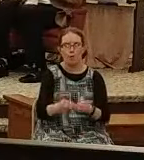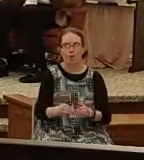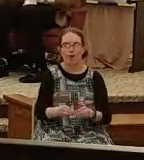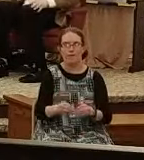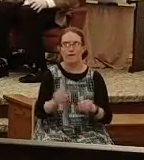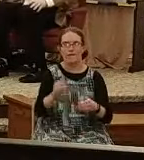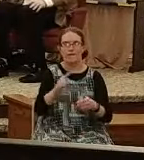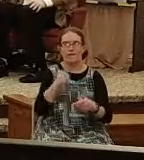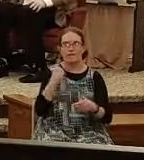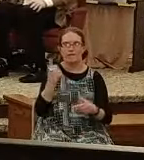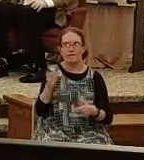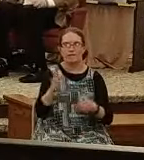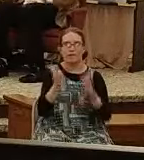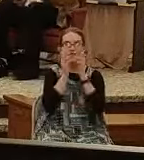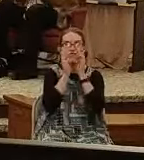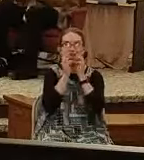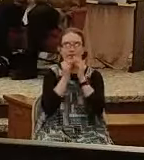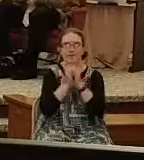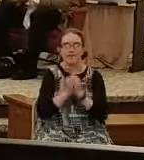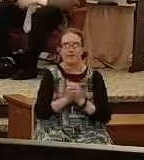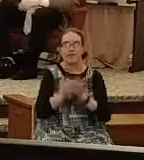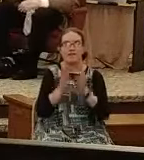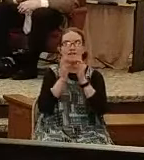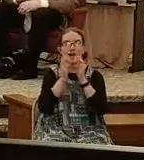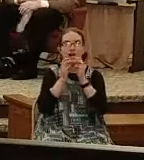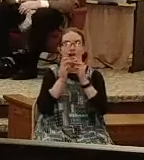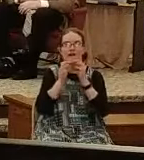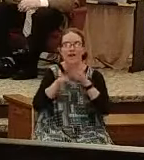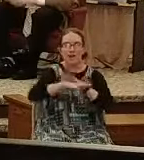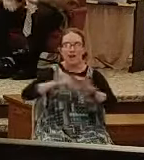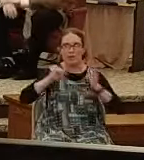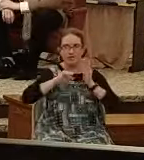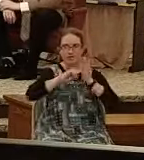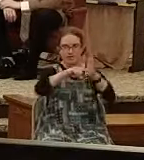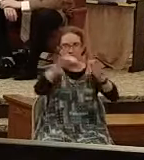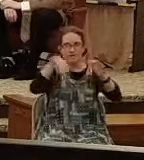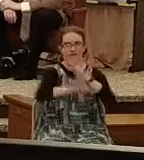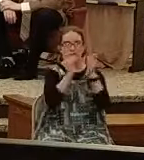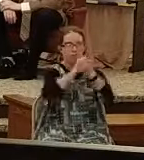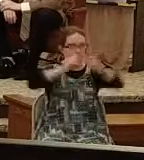tongues. Hallelujah. Tongues is an outward sign of an inward